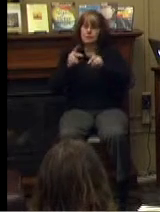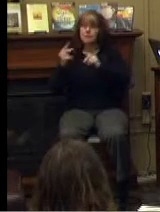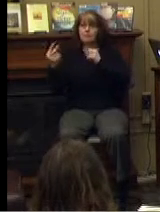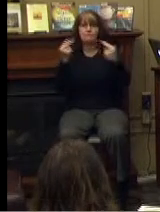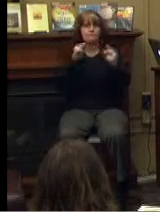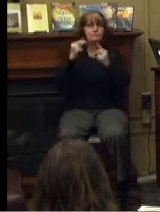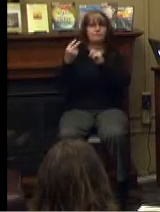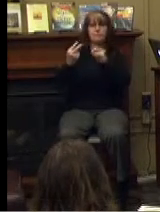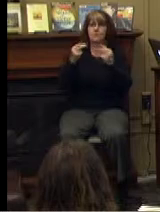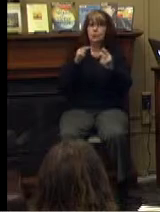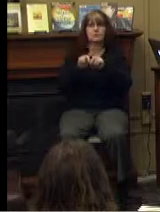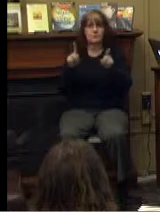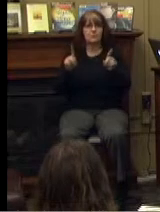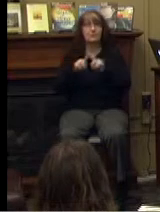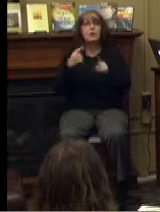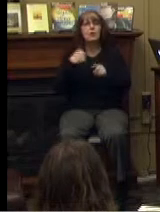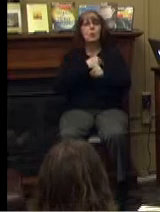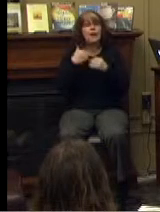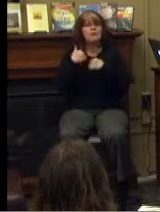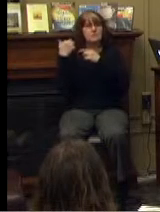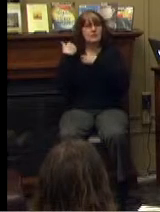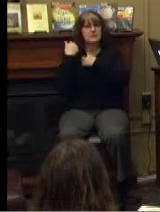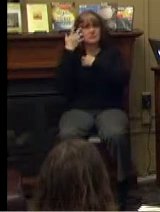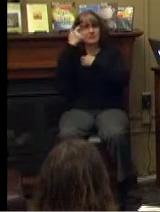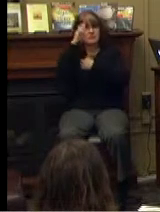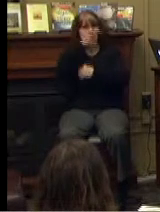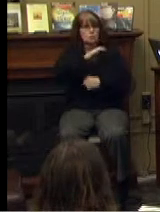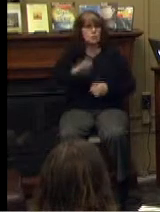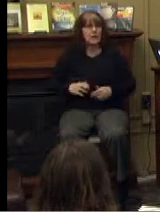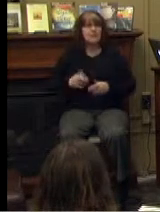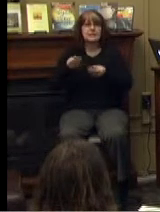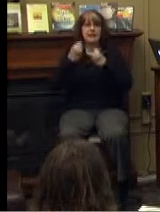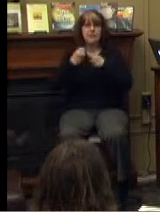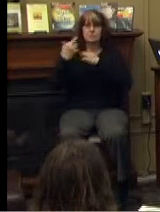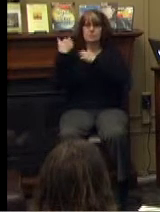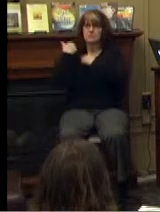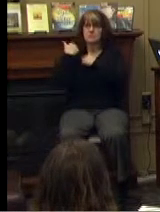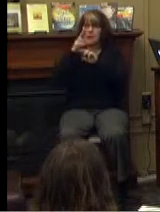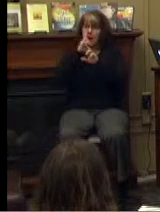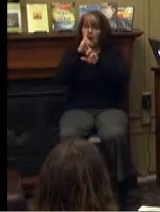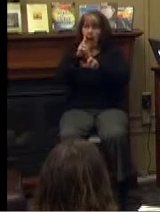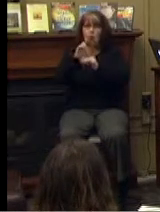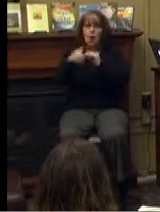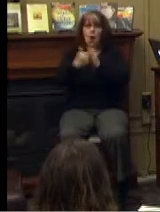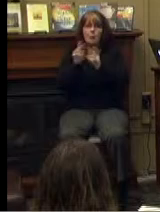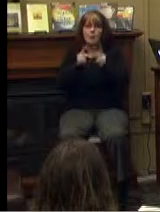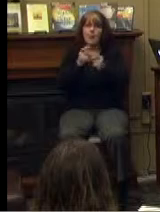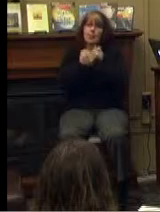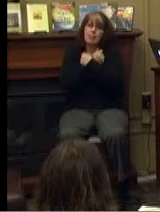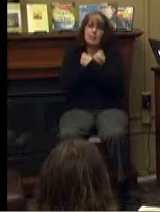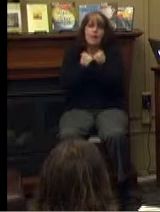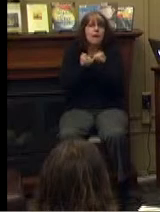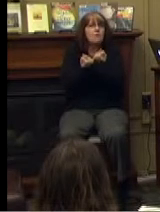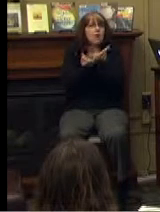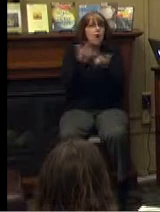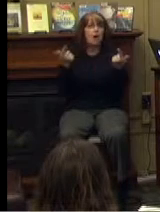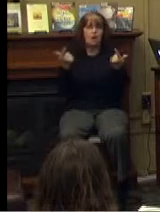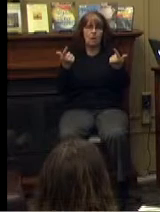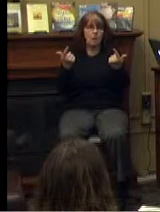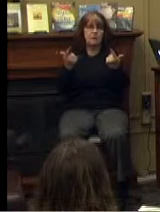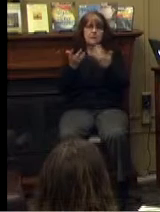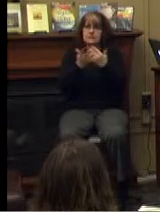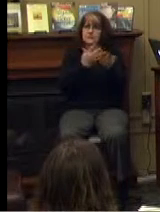a responsibility because Christ gave us that responsibility to honor all people and to love everybody, regardless